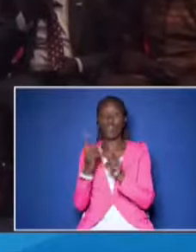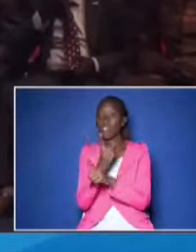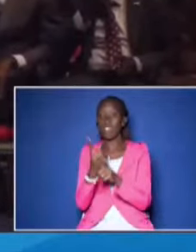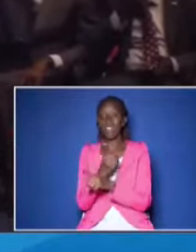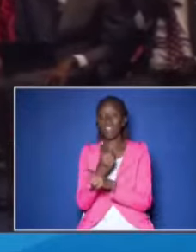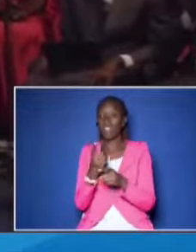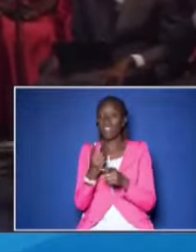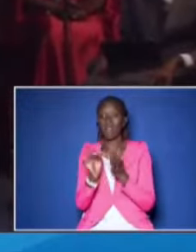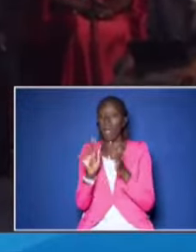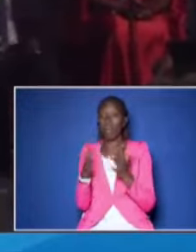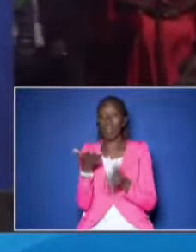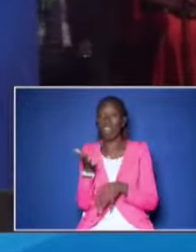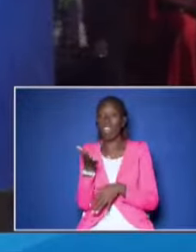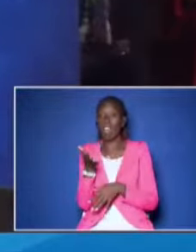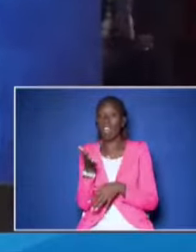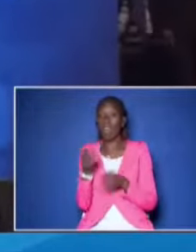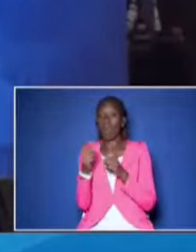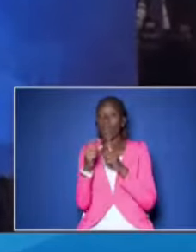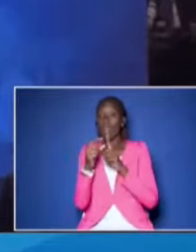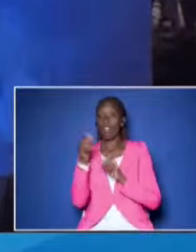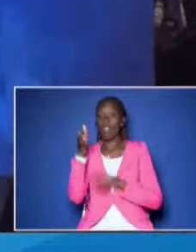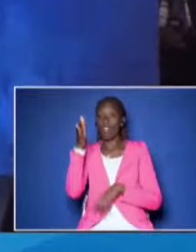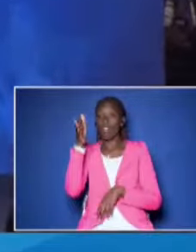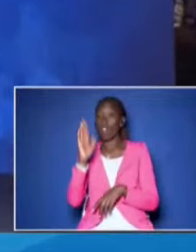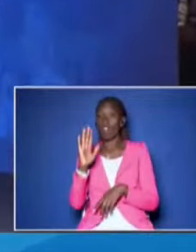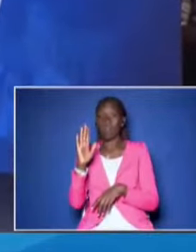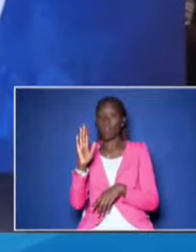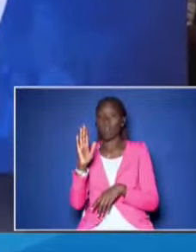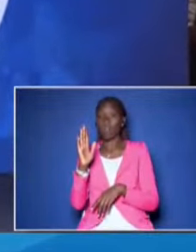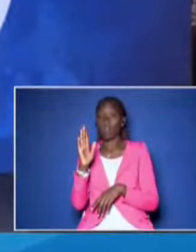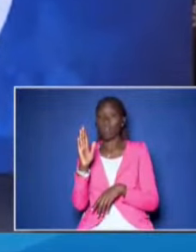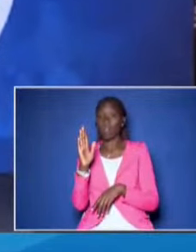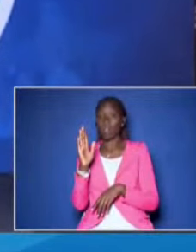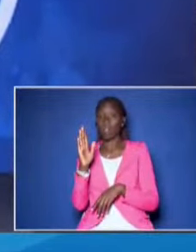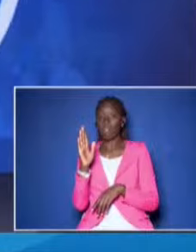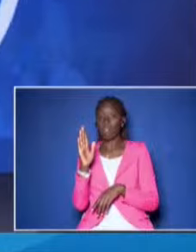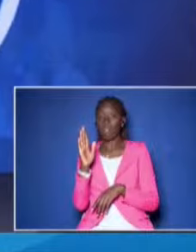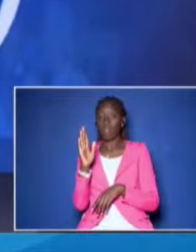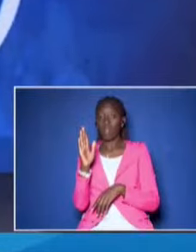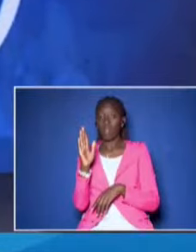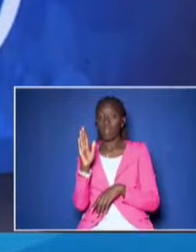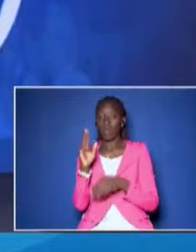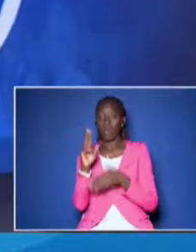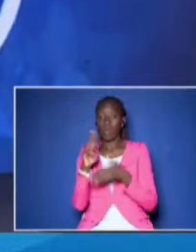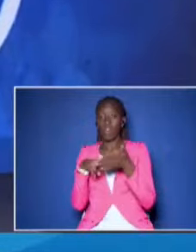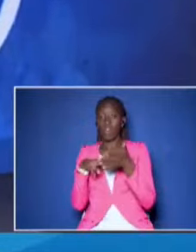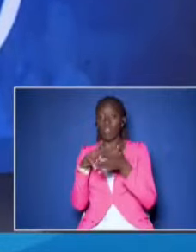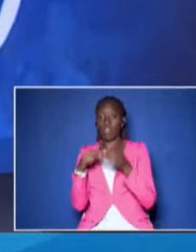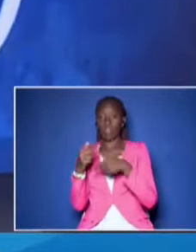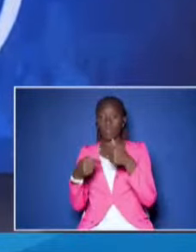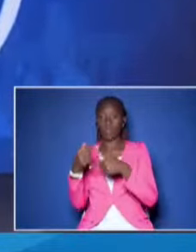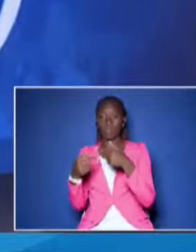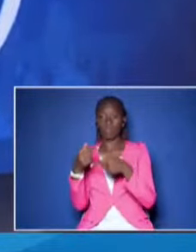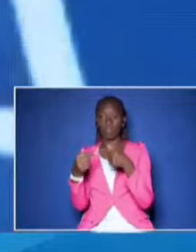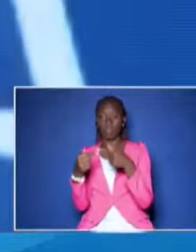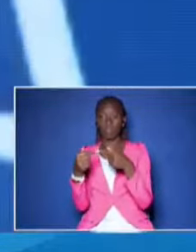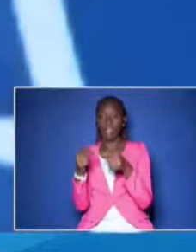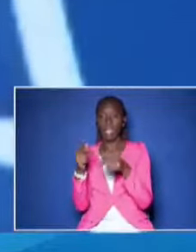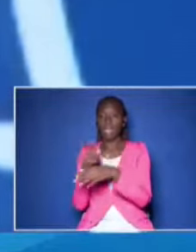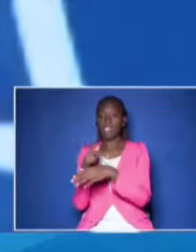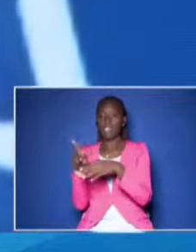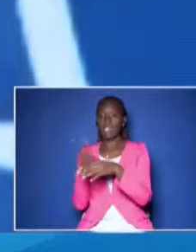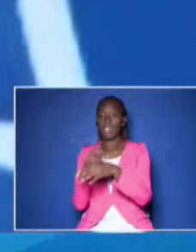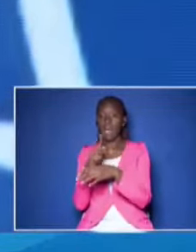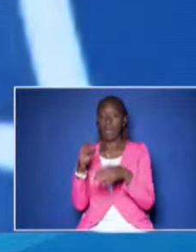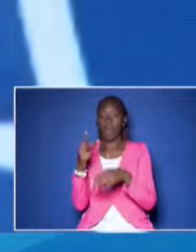Bible the word of God all right Pastor Dan let's go Psalm 1 verse